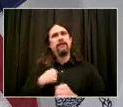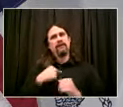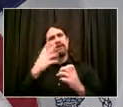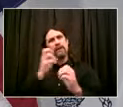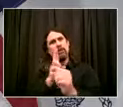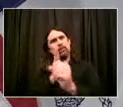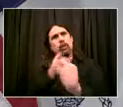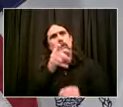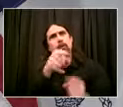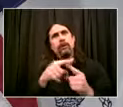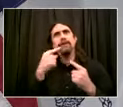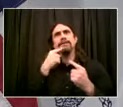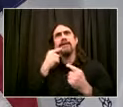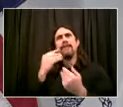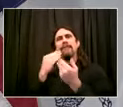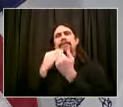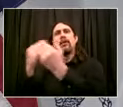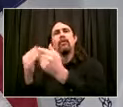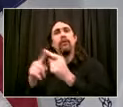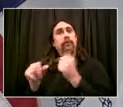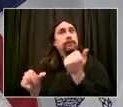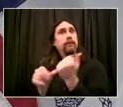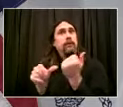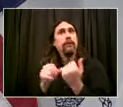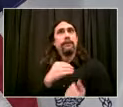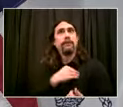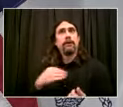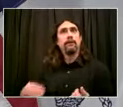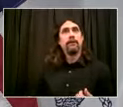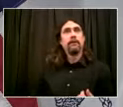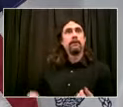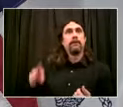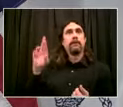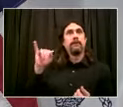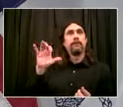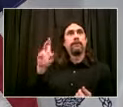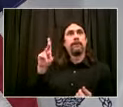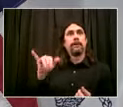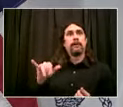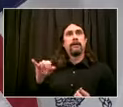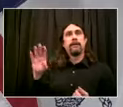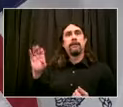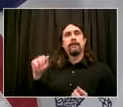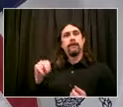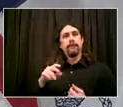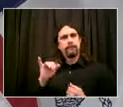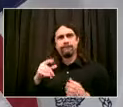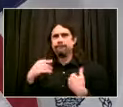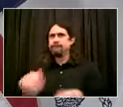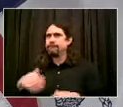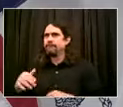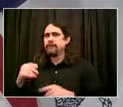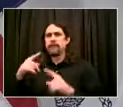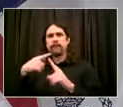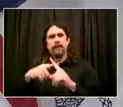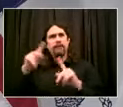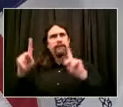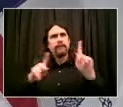the folks who worked on this effort to get this right and to make it about working people and make it about the Southeast Queens